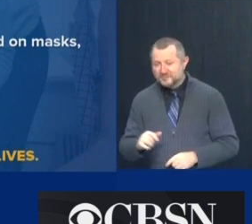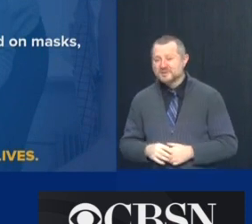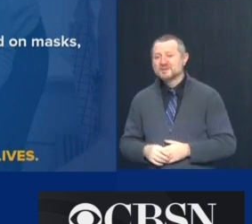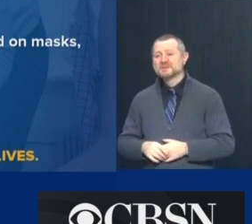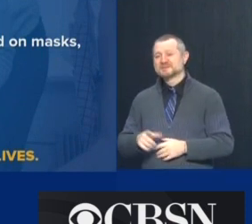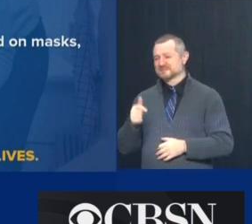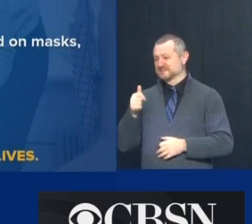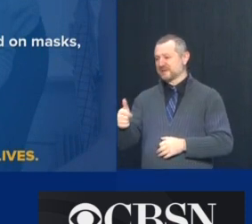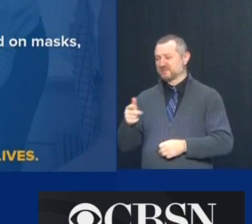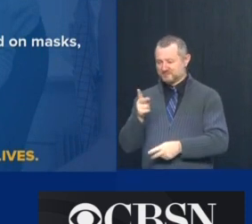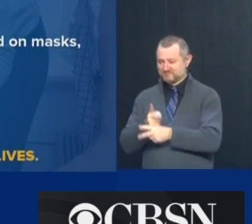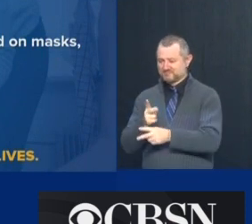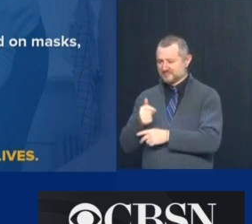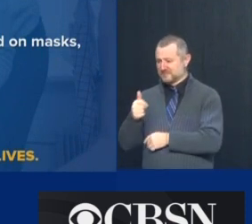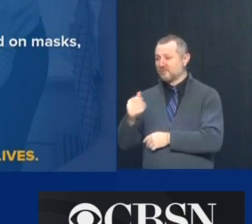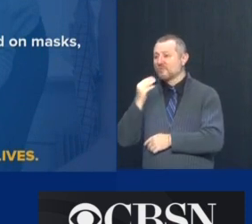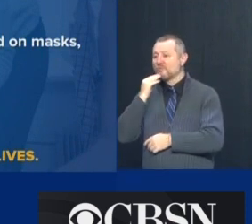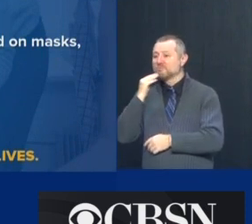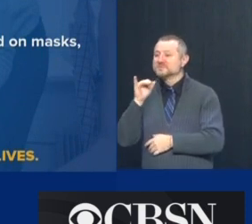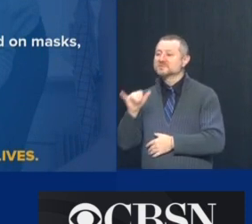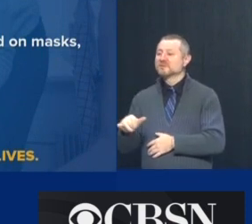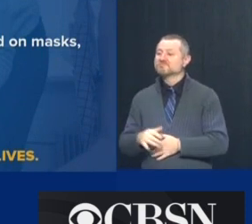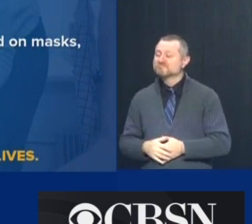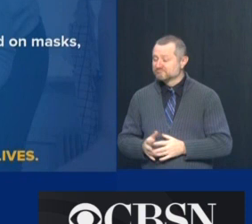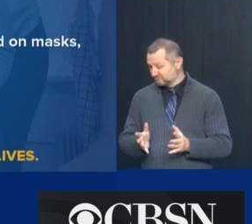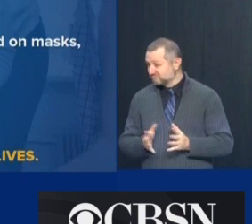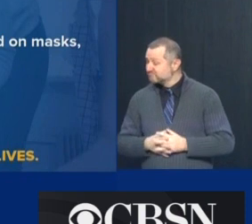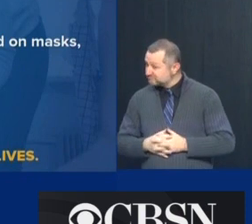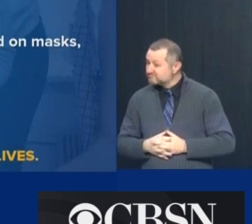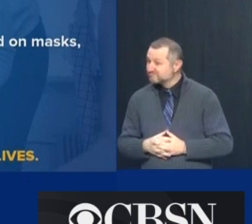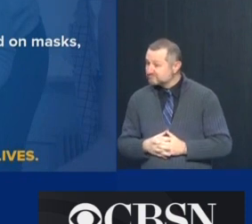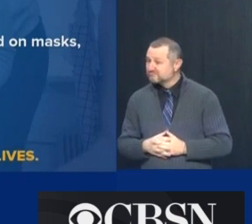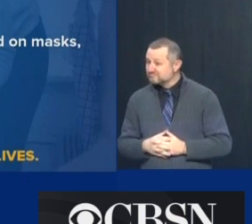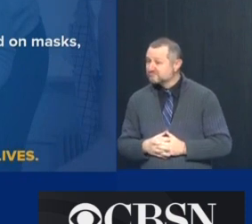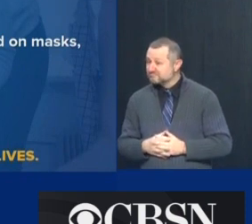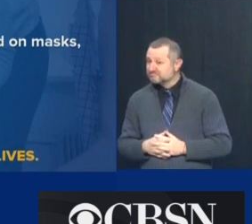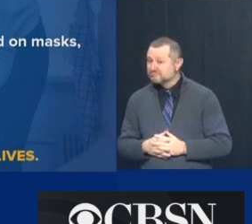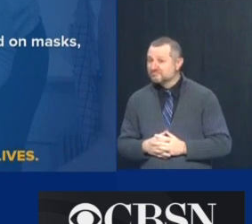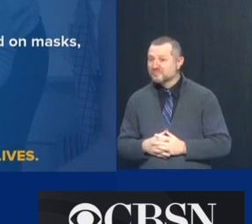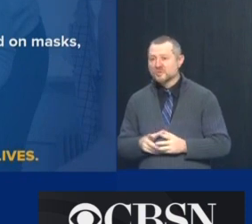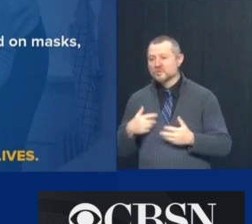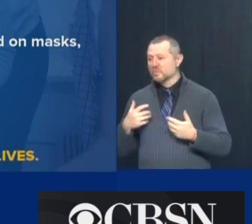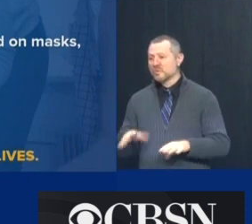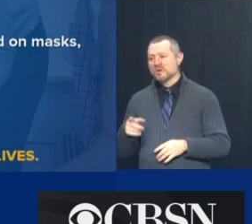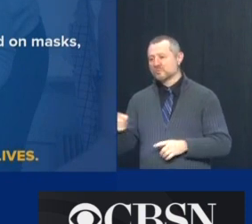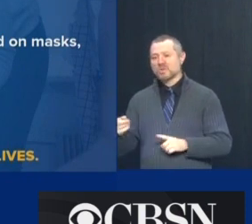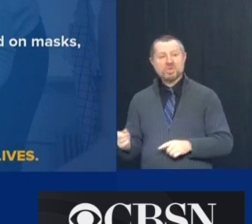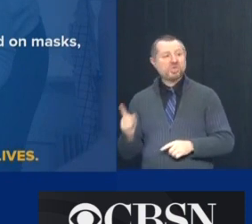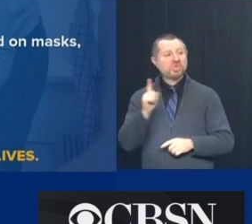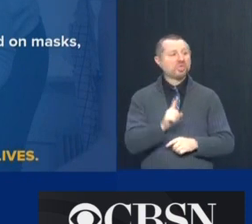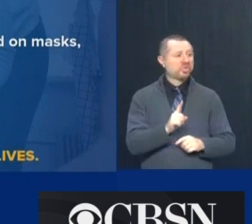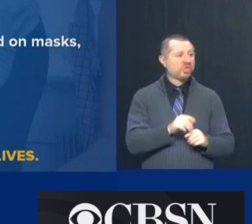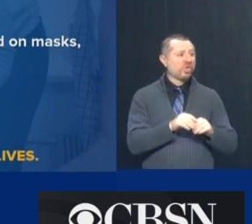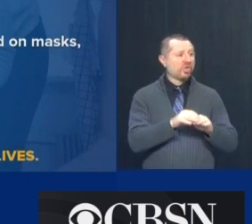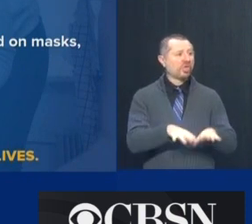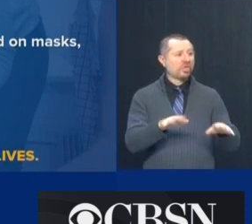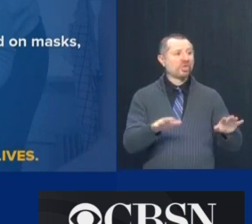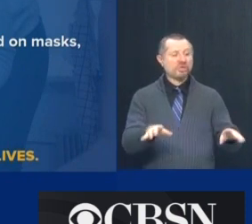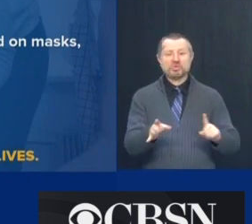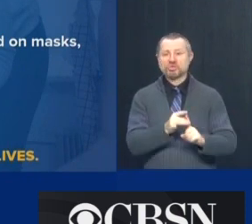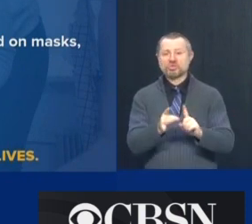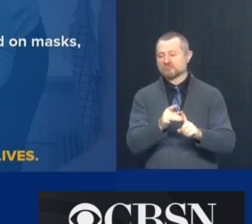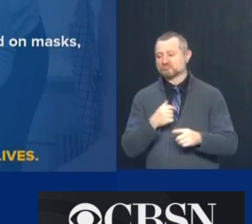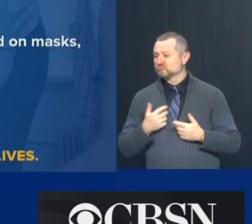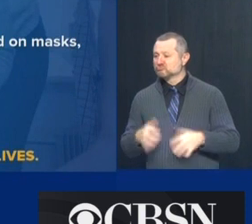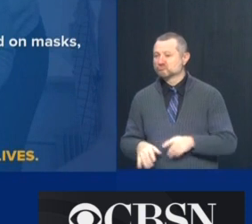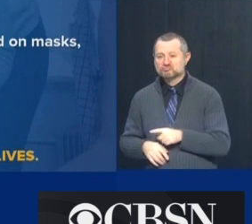it. Stay at home and take care of yourself. But don't expose people and don't ask people to